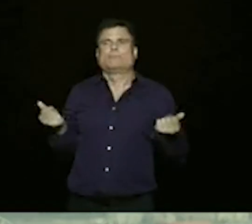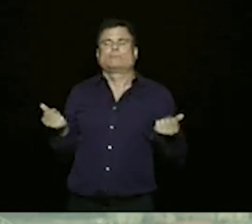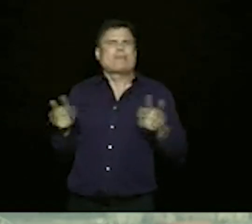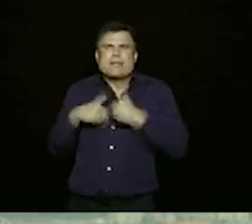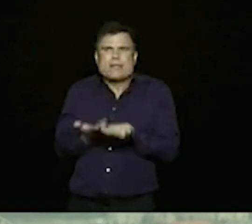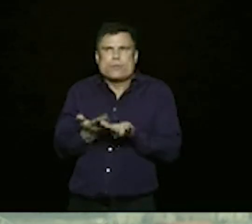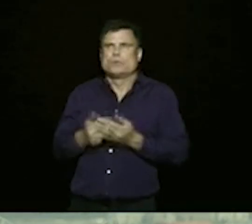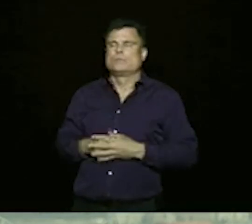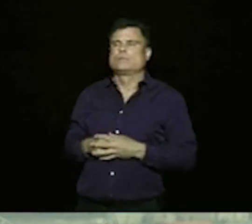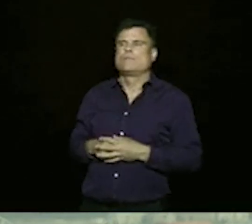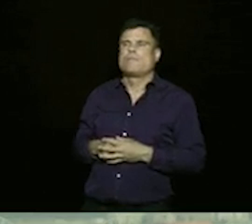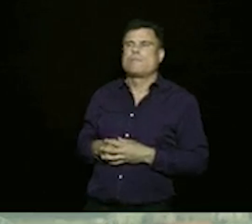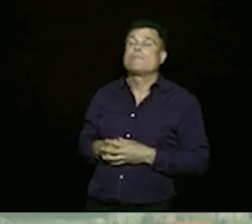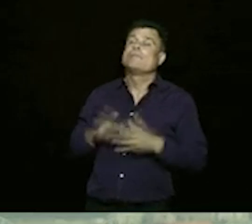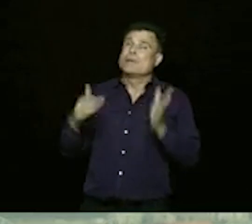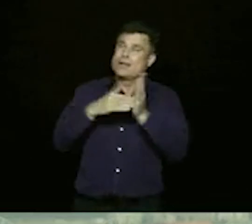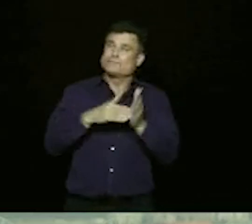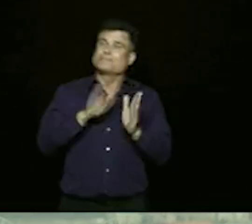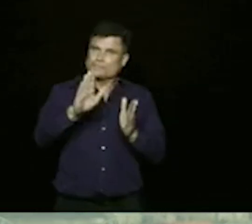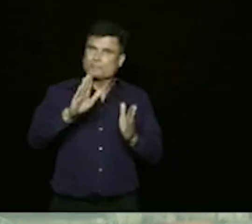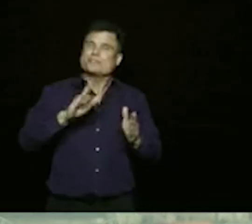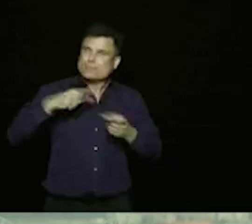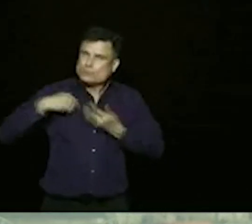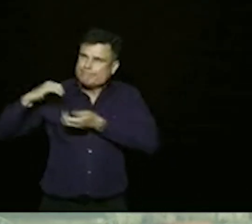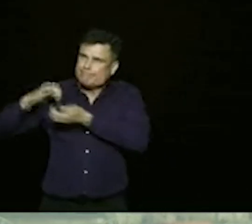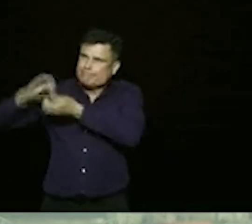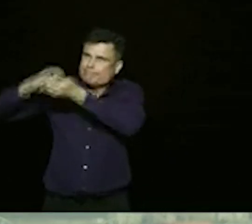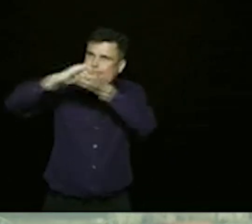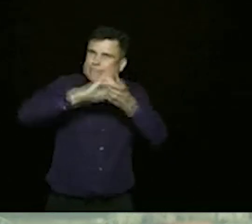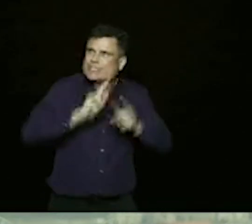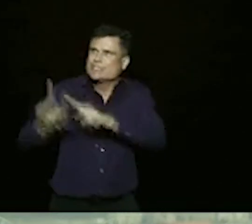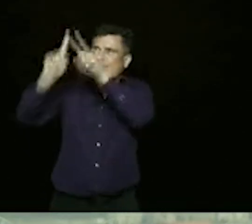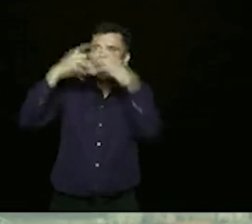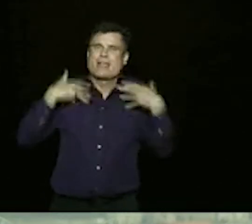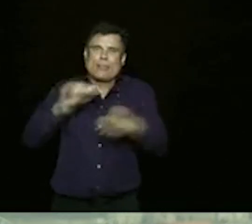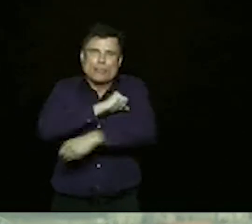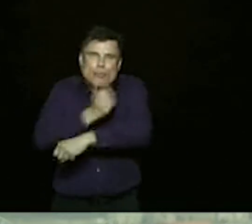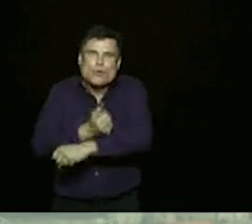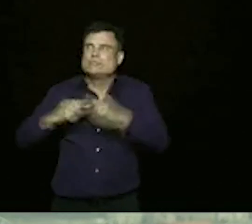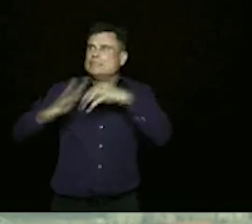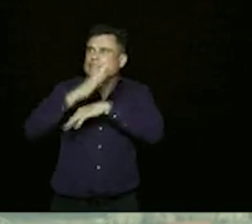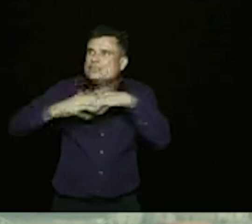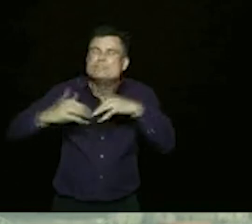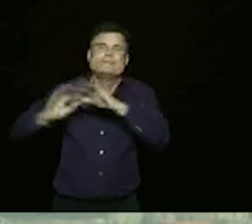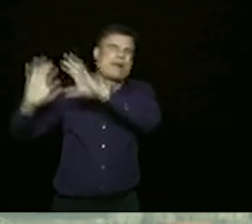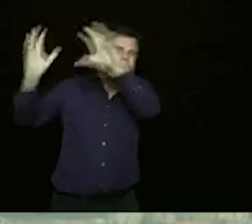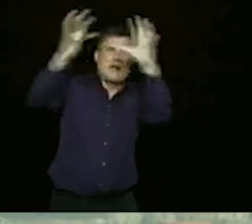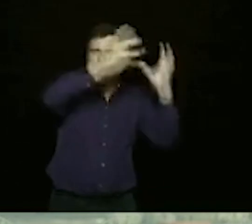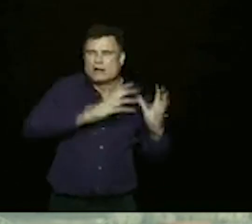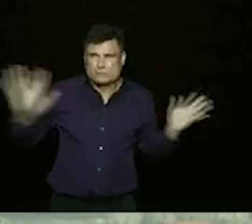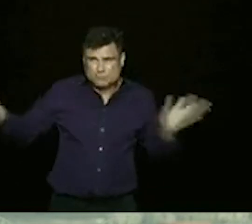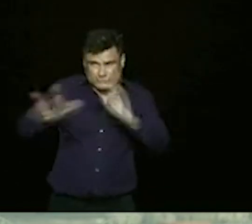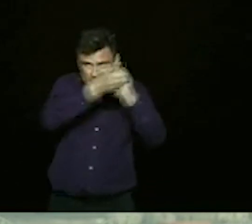is a distance to travel, and a distance that we need to travel together. But that work is being done and continuing to be